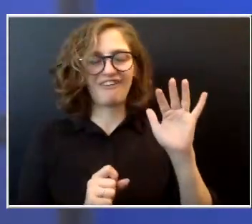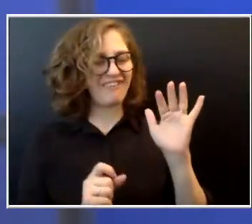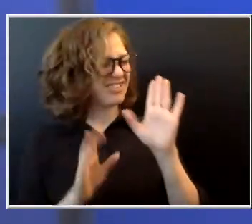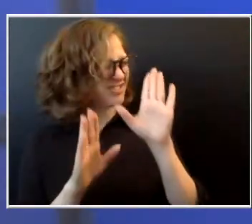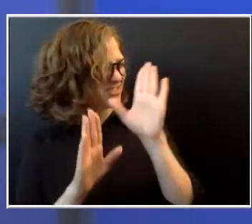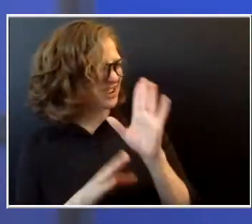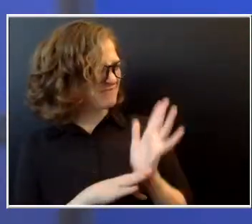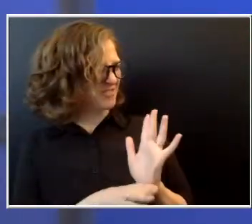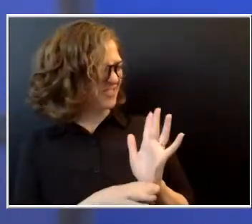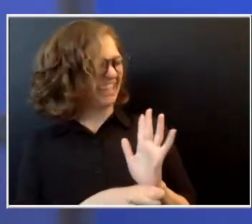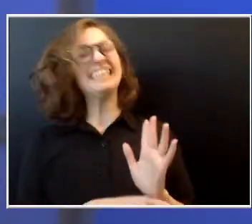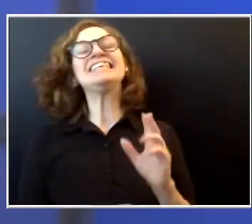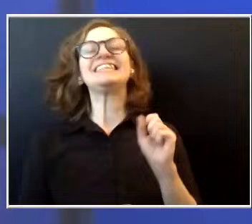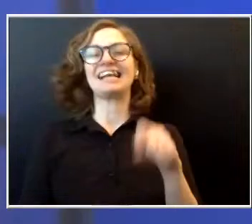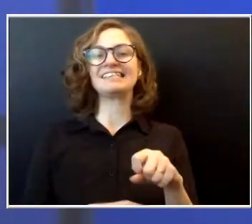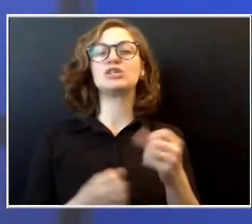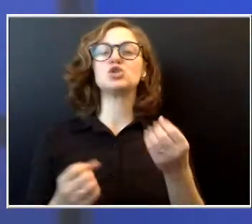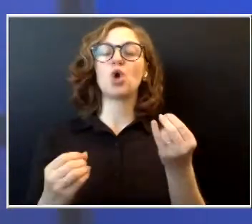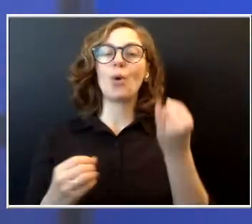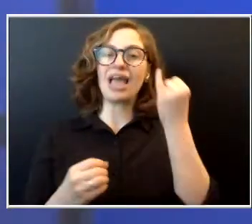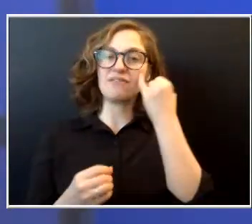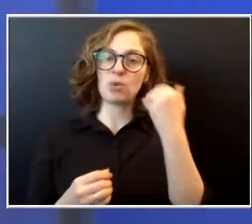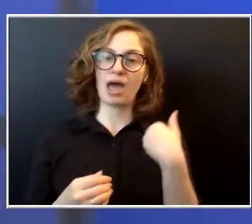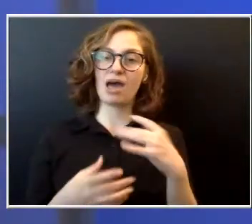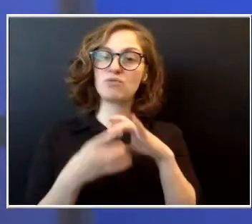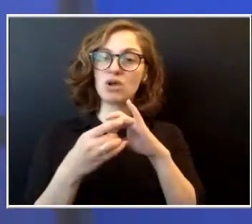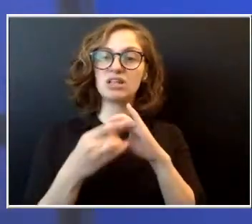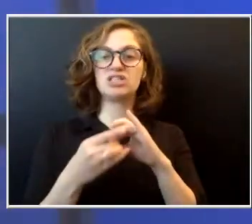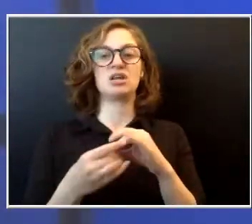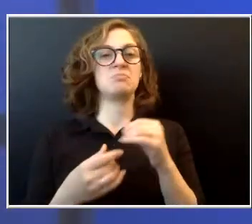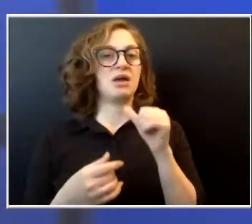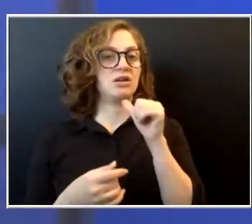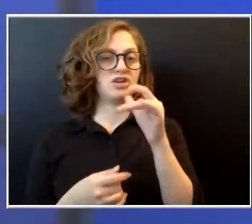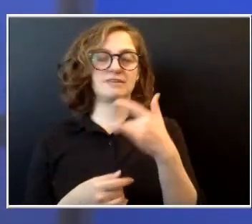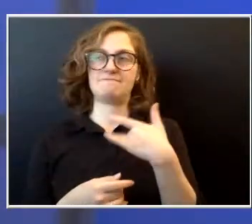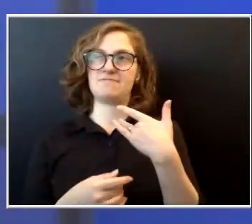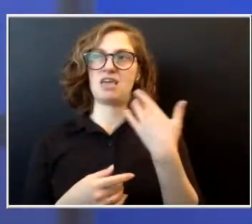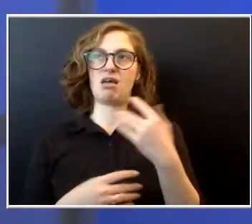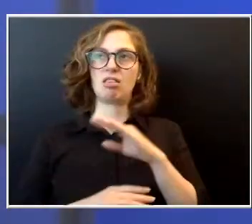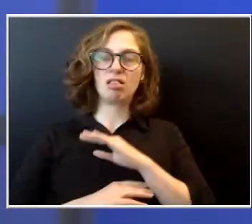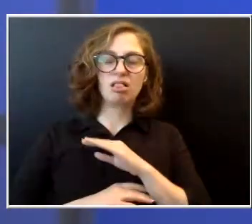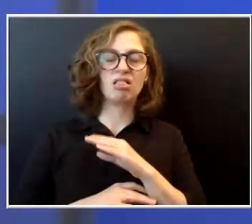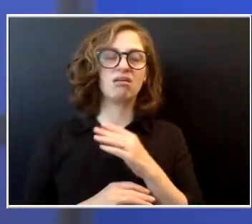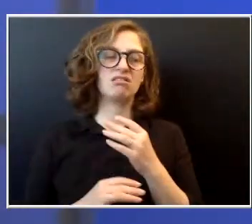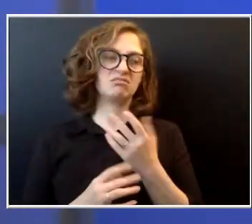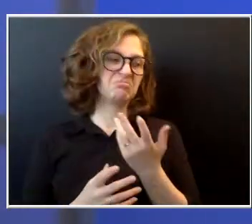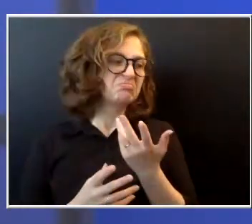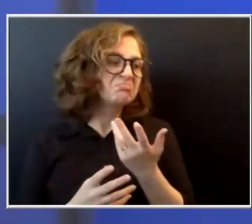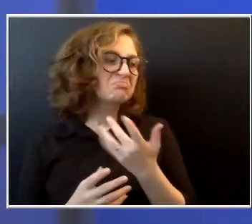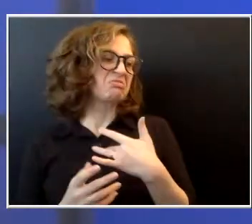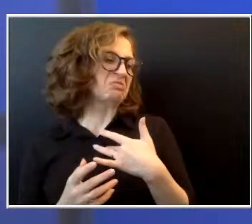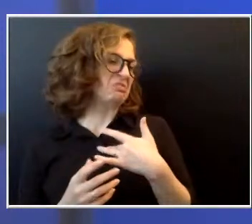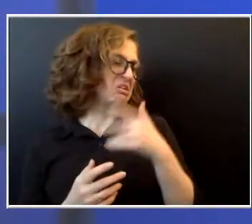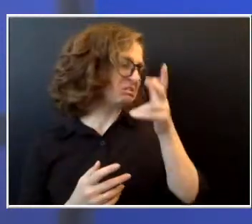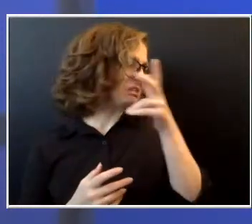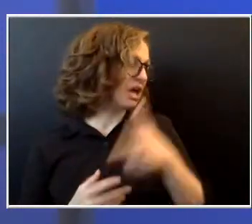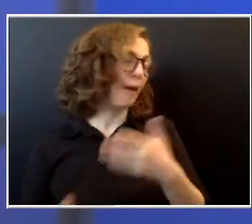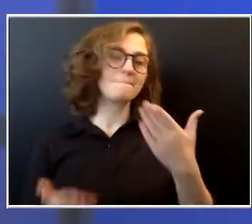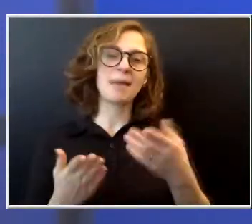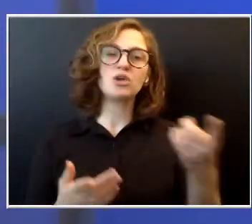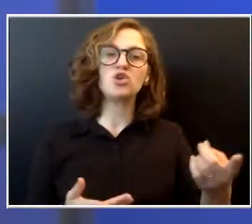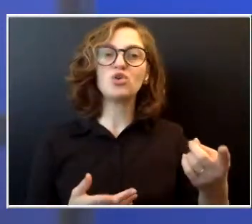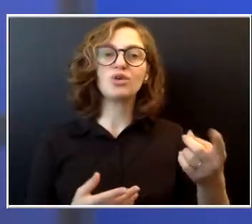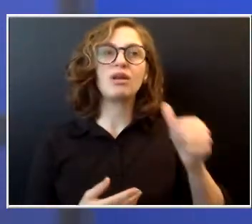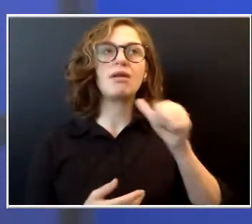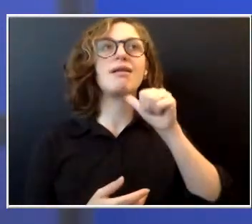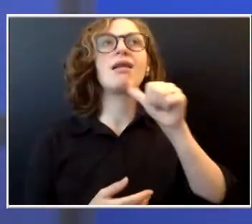that isn't feeding your soul, that isn't taking care of you, you might be blocking yourself off to someone that you really could find